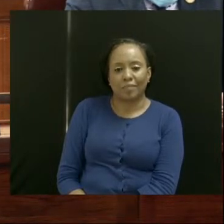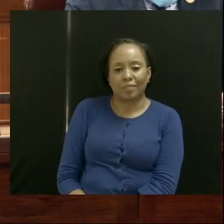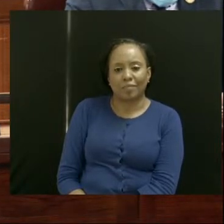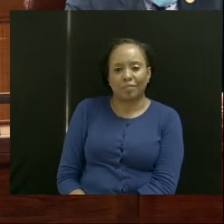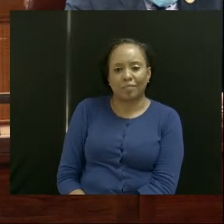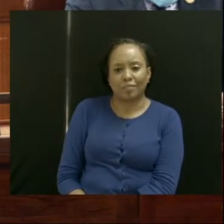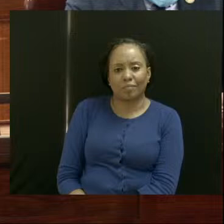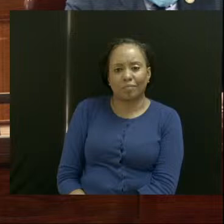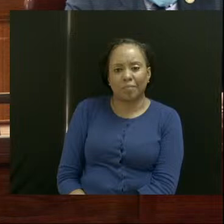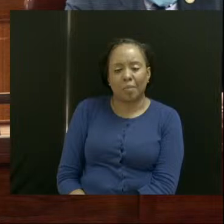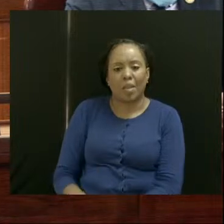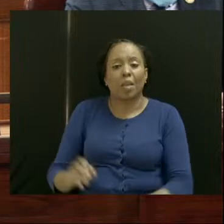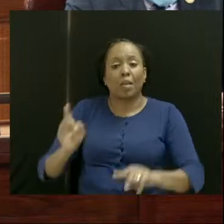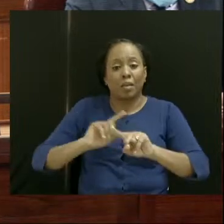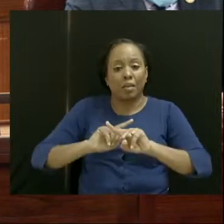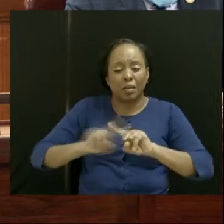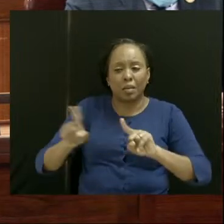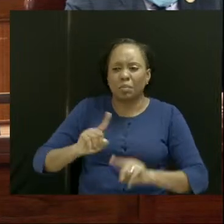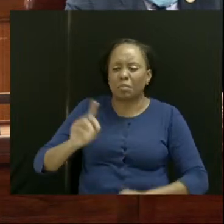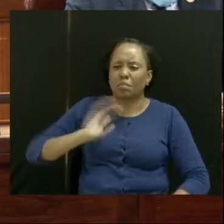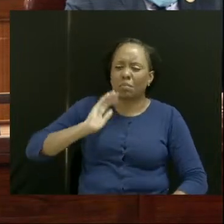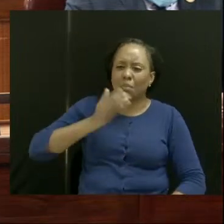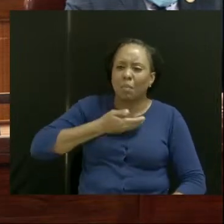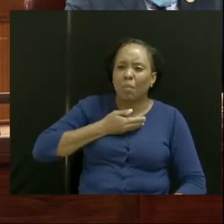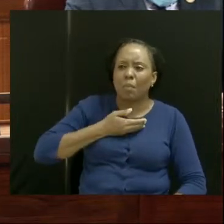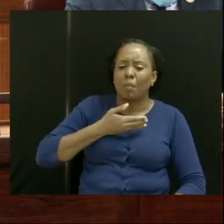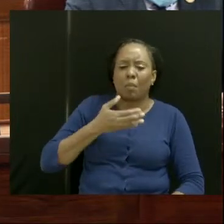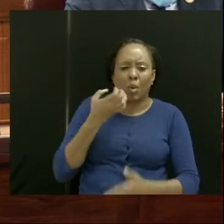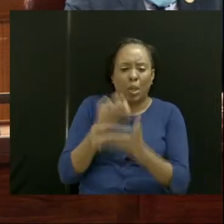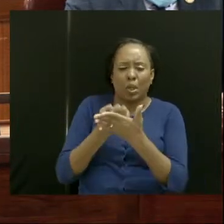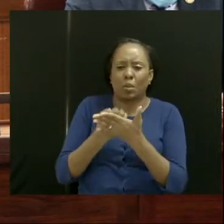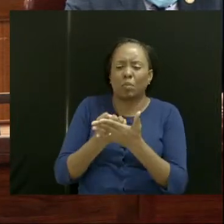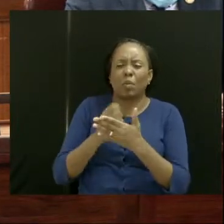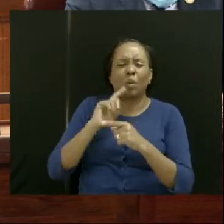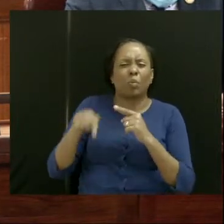economic constraints or constraints in the economy,